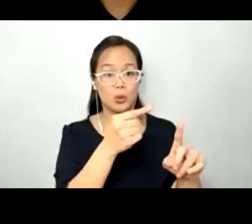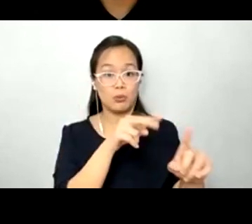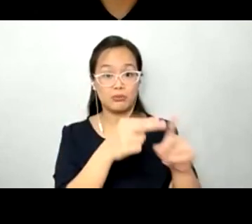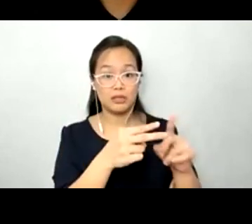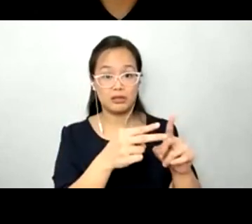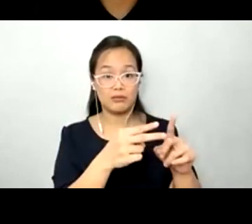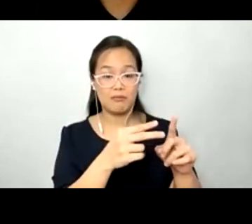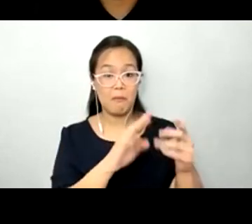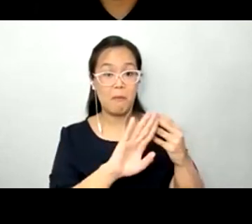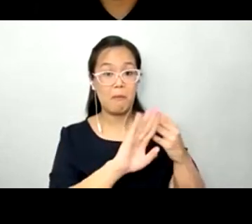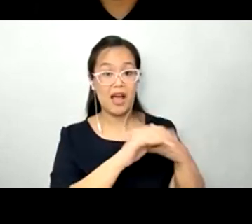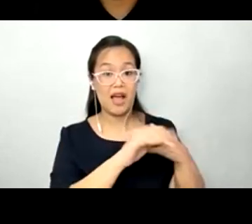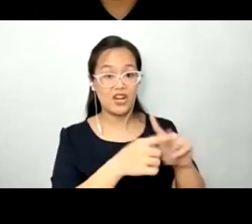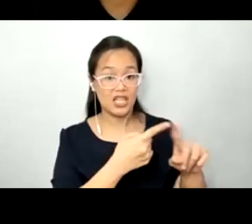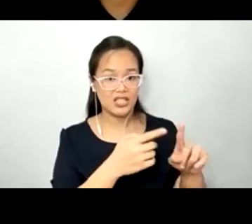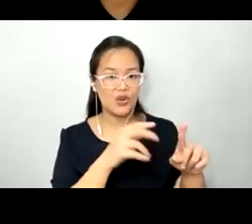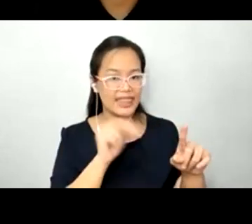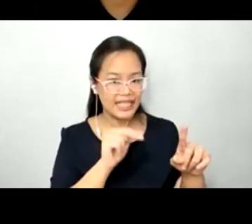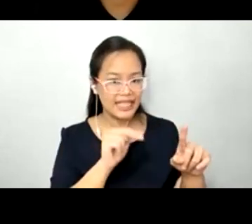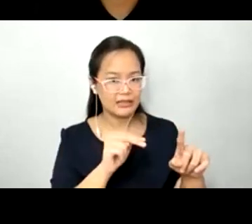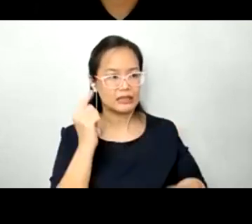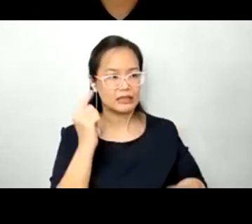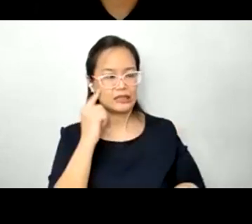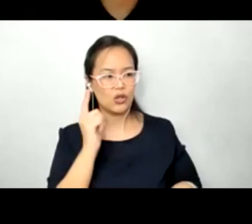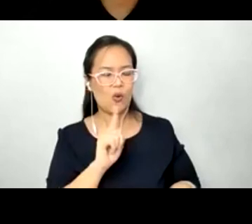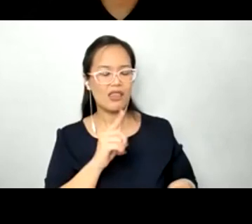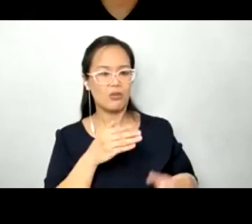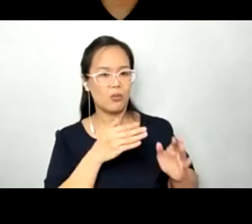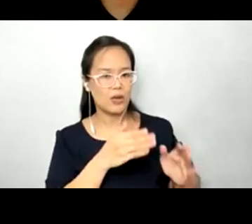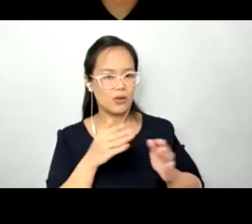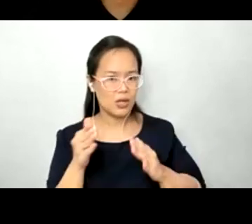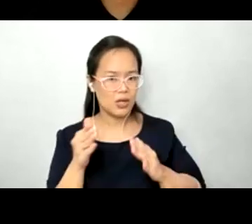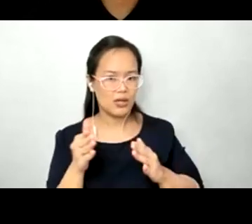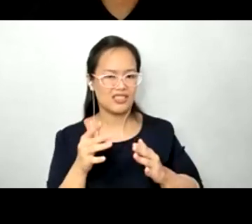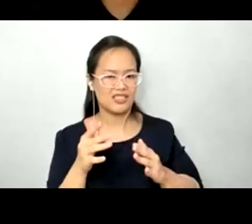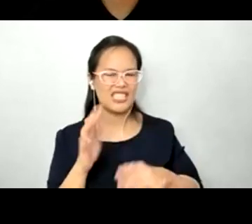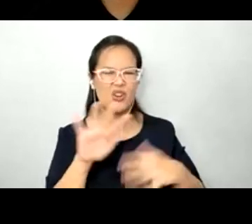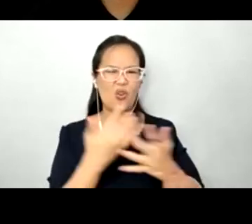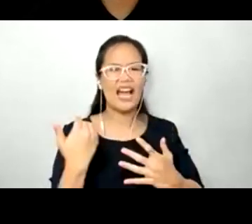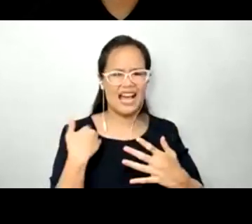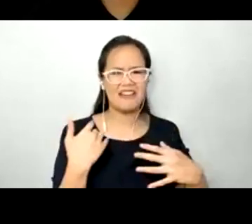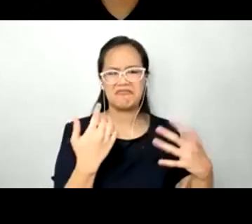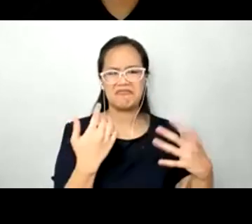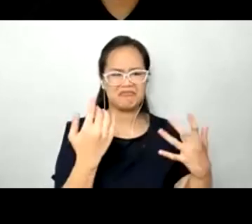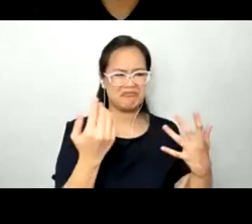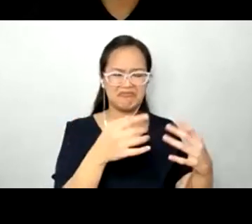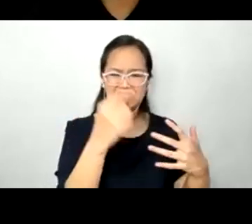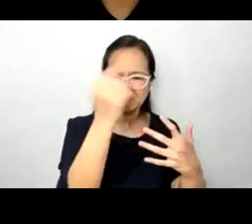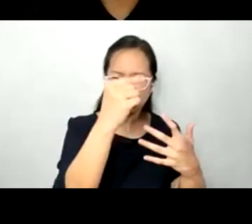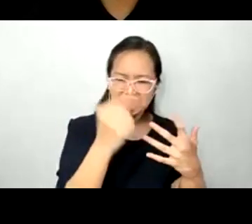then you have to make some, that naman yung may costs that you have to pay because you want that benefit.